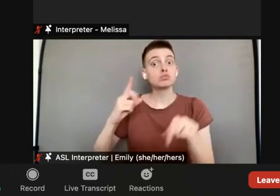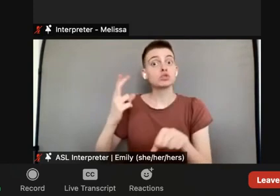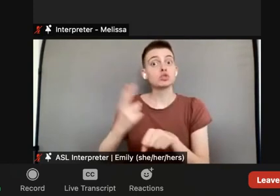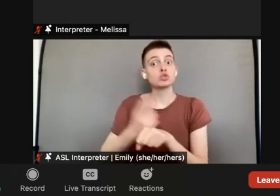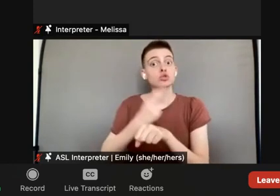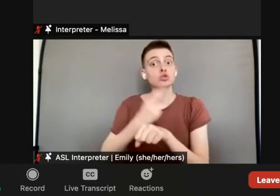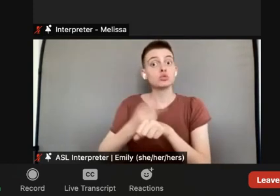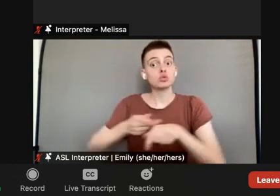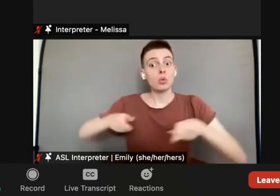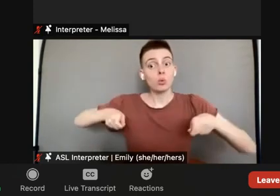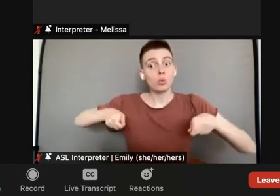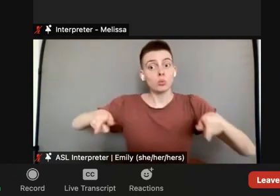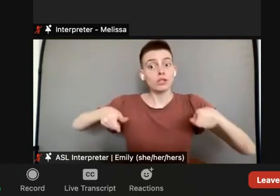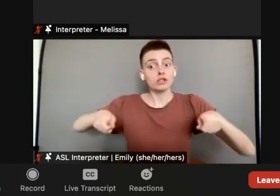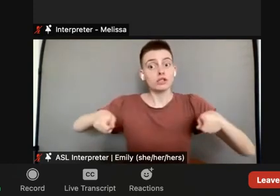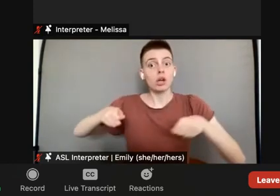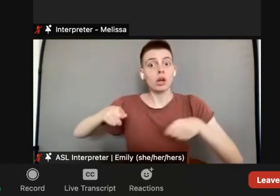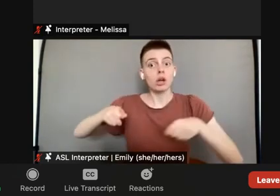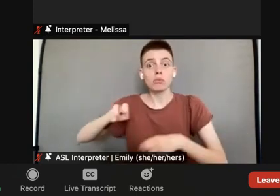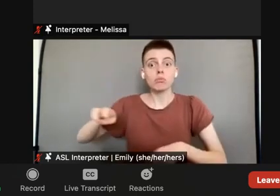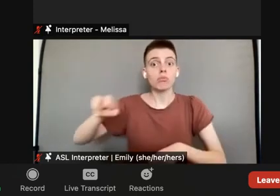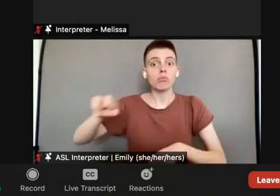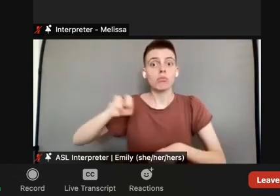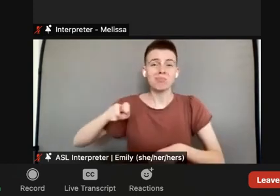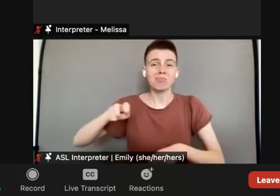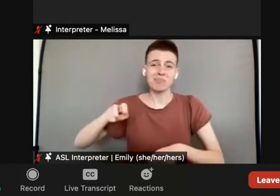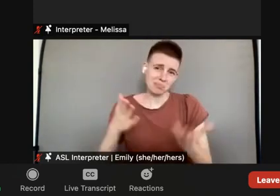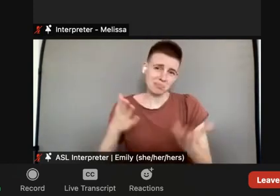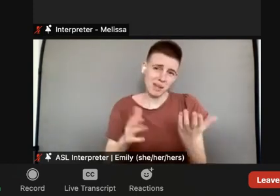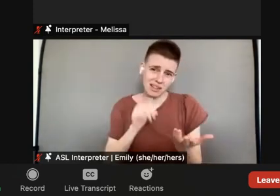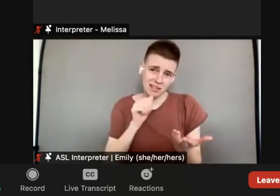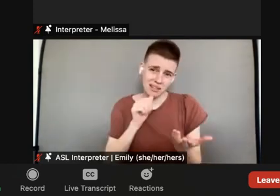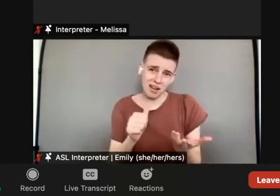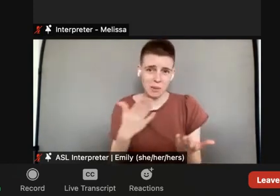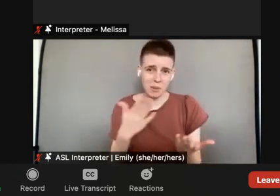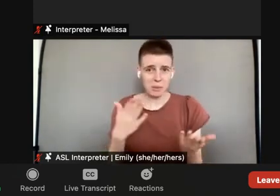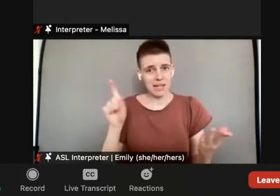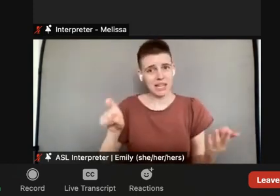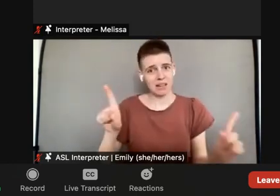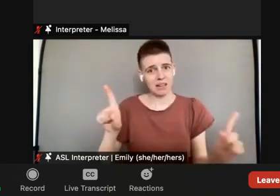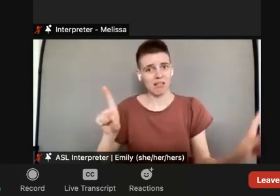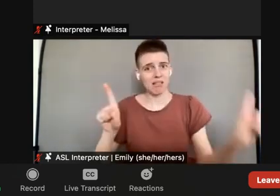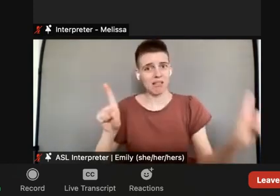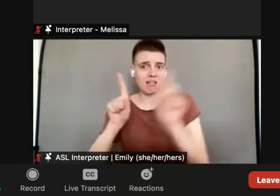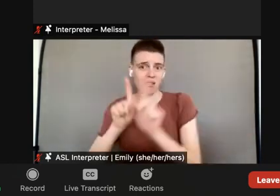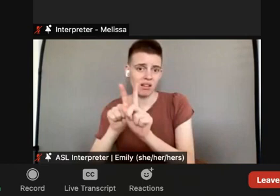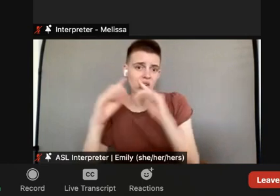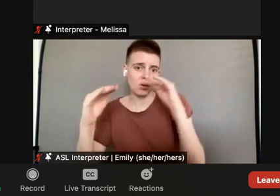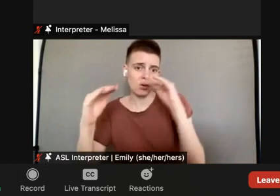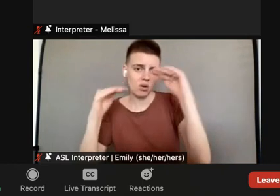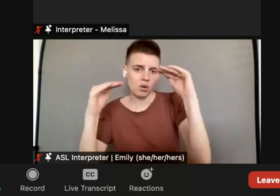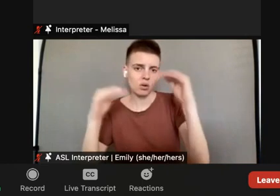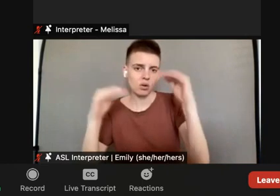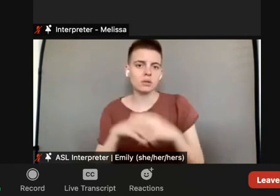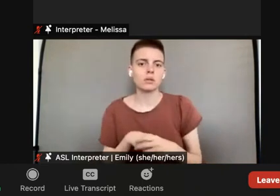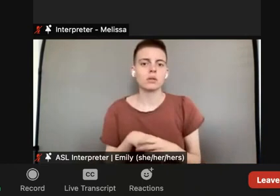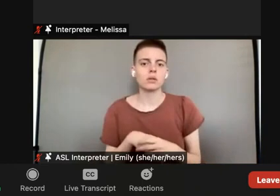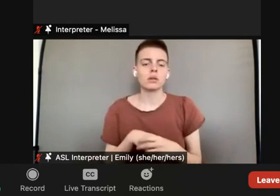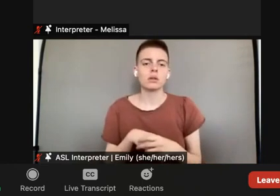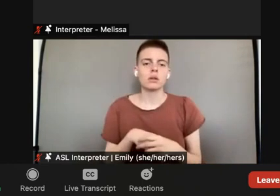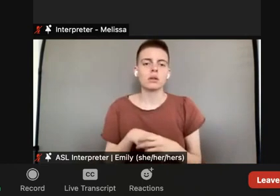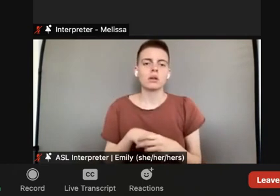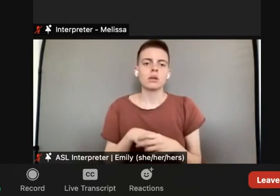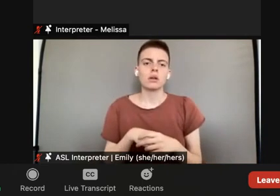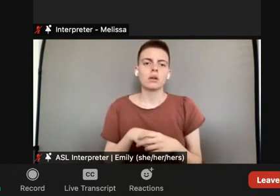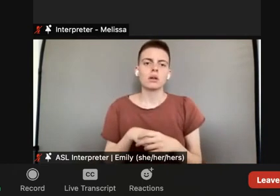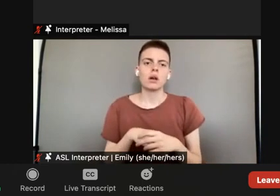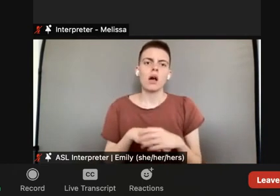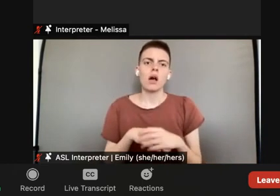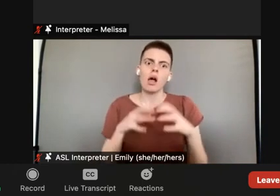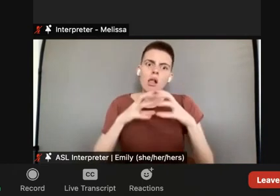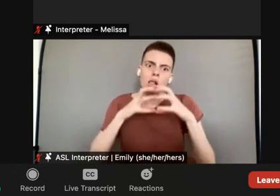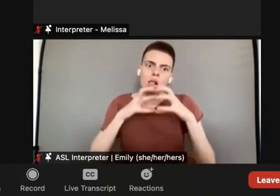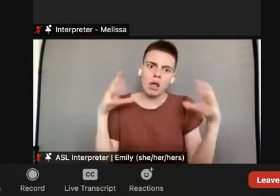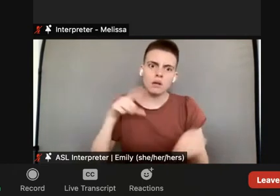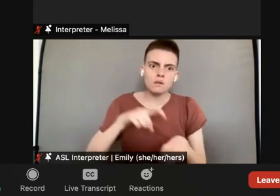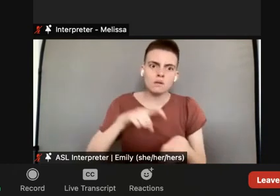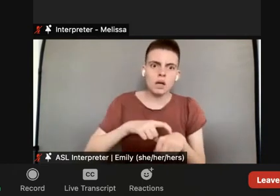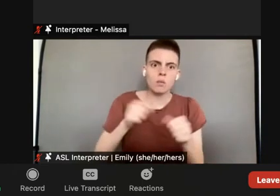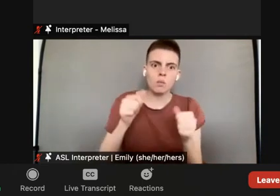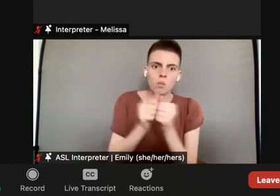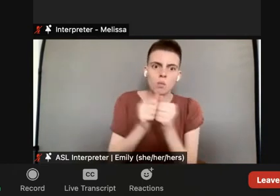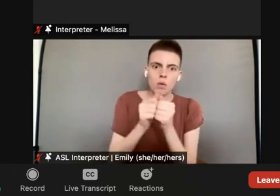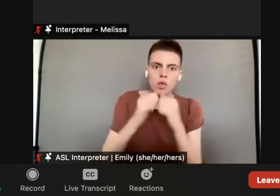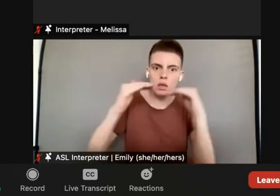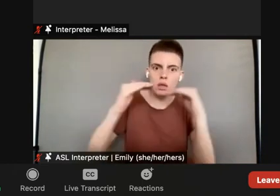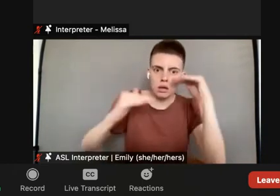nearby. A disproportionate amount of time with direct contact with adults, staging and leading play or